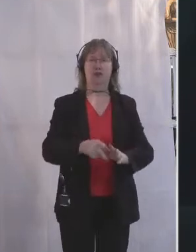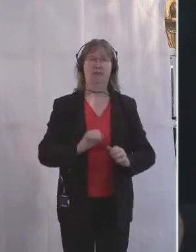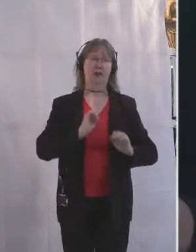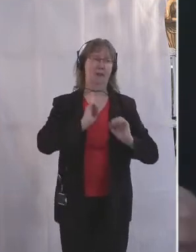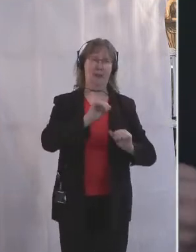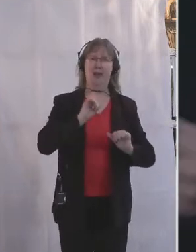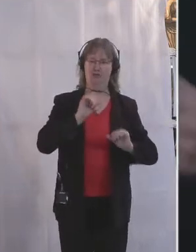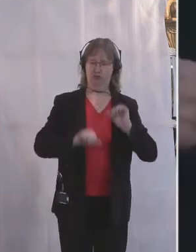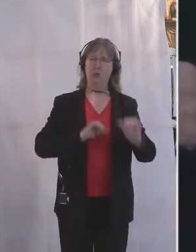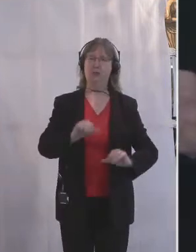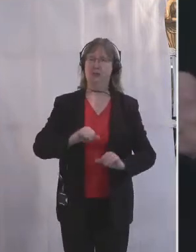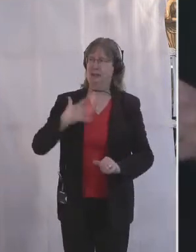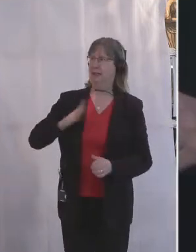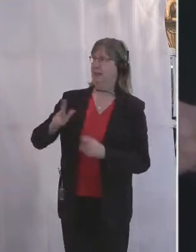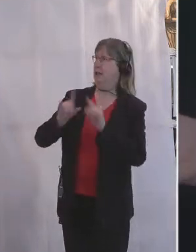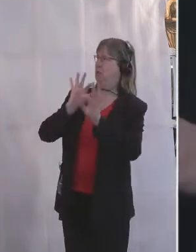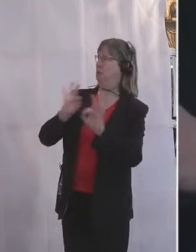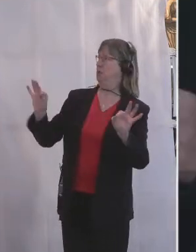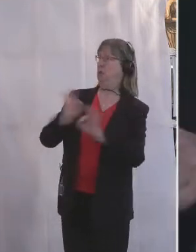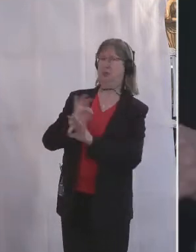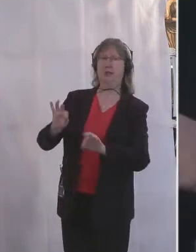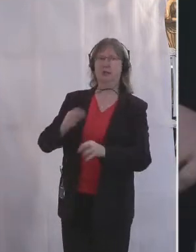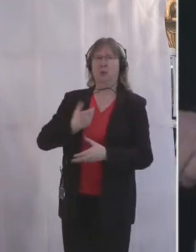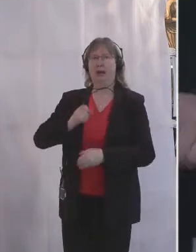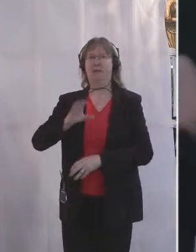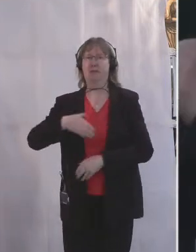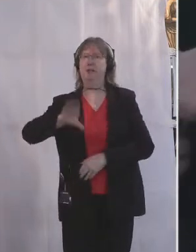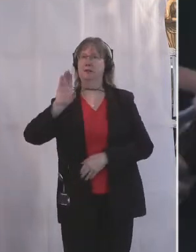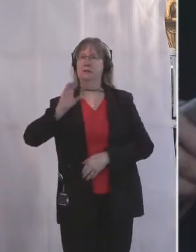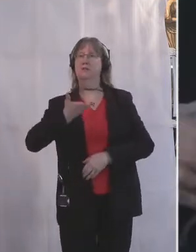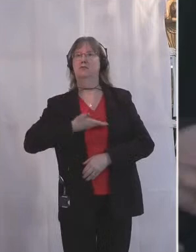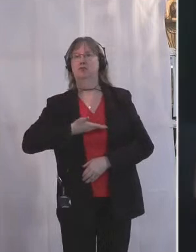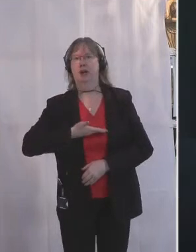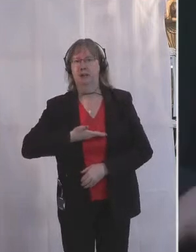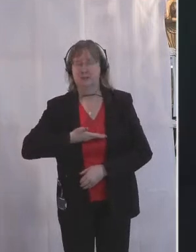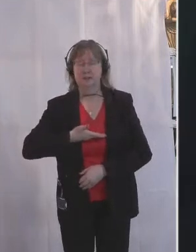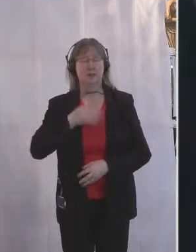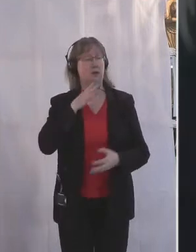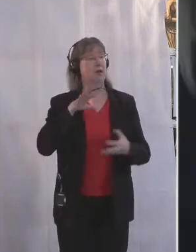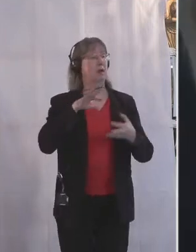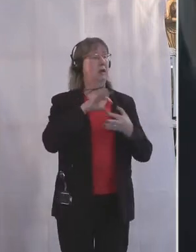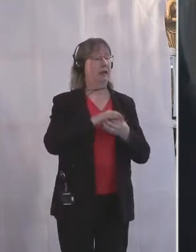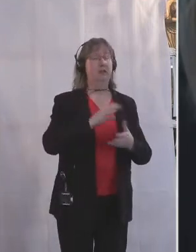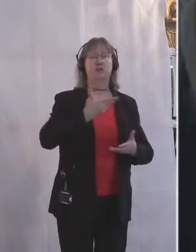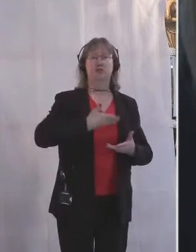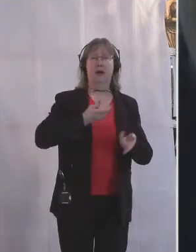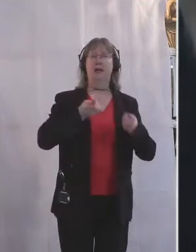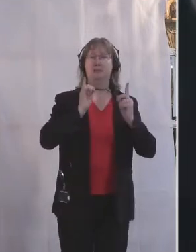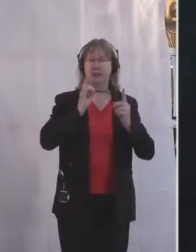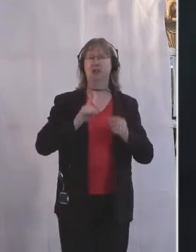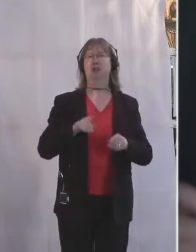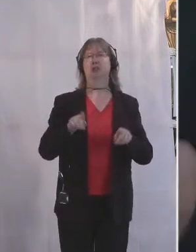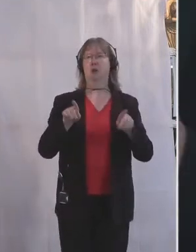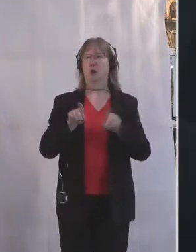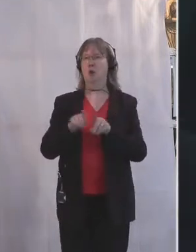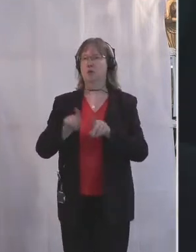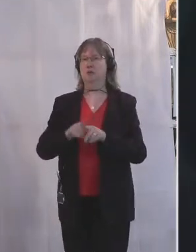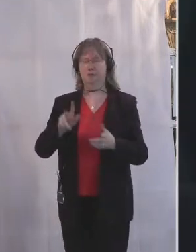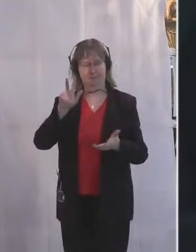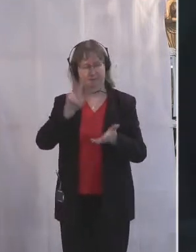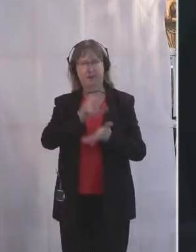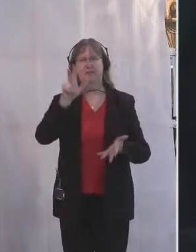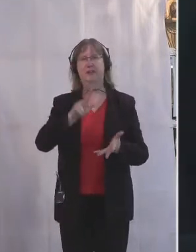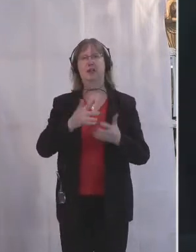also complement that with a suite of technology from rights management, licensing platform, and license